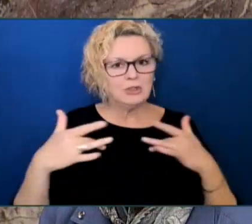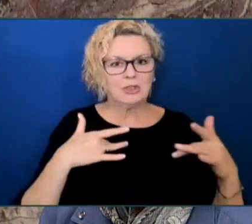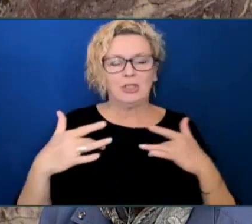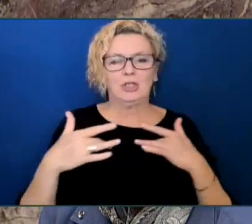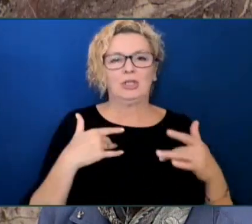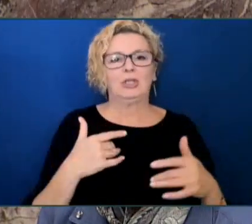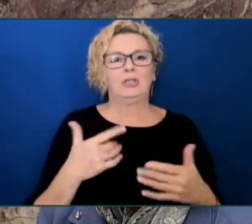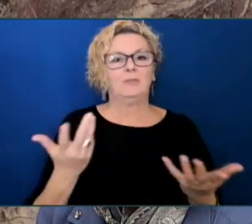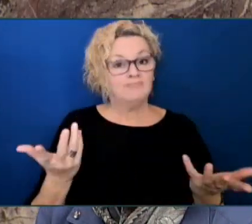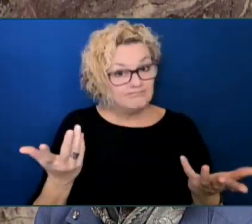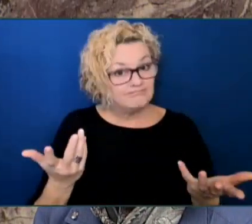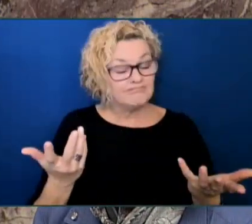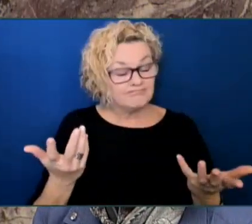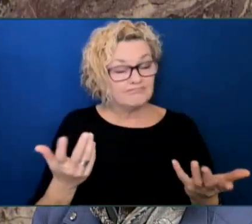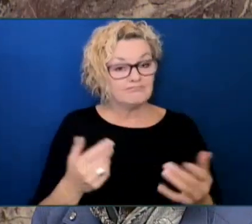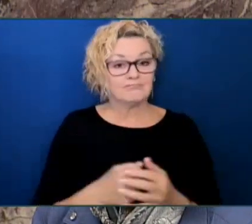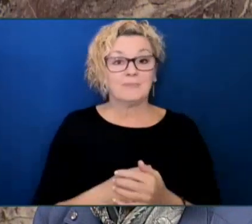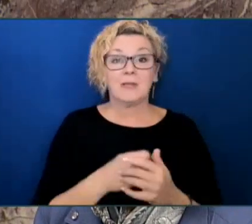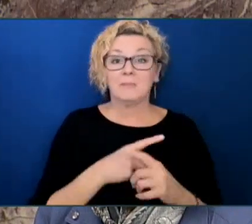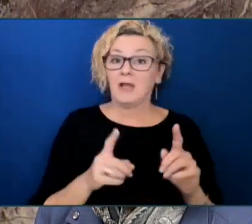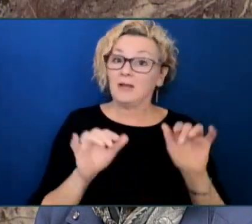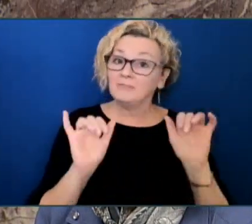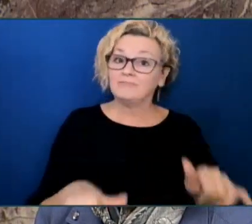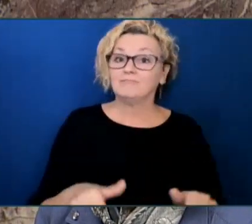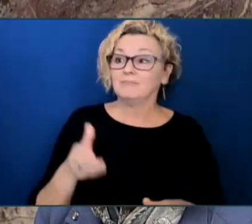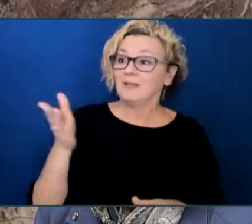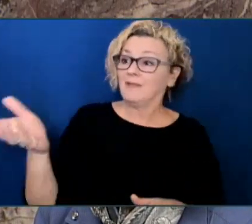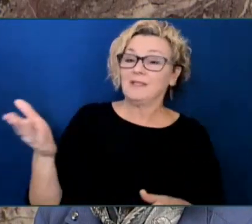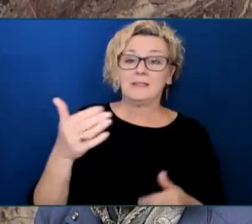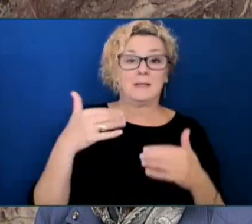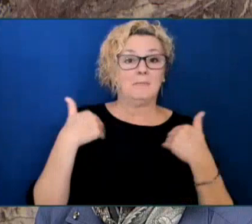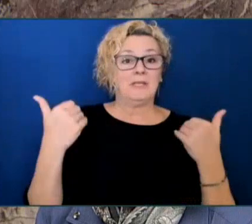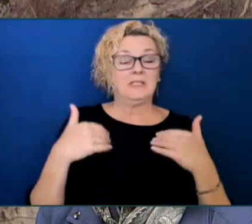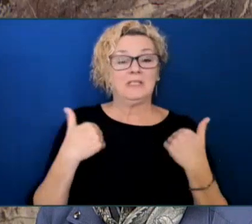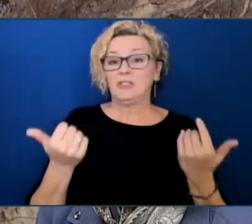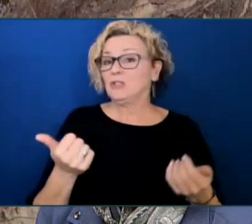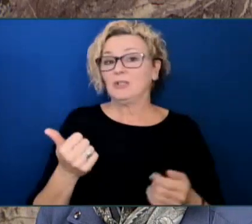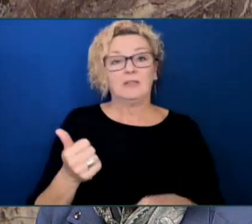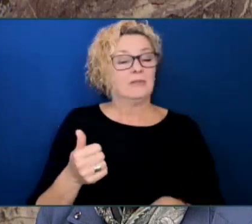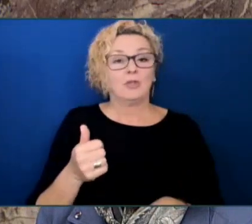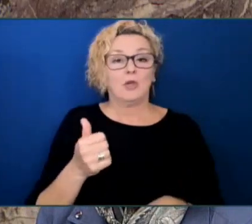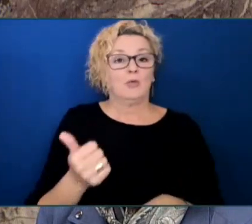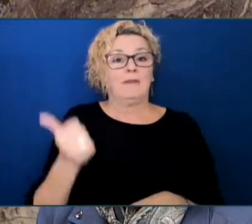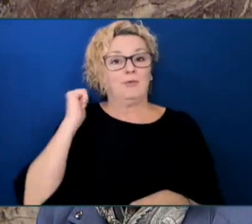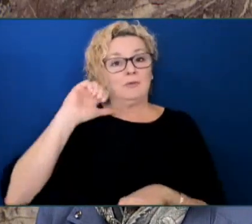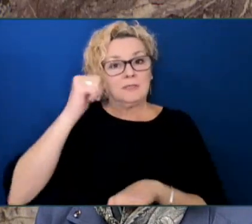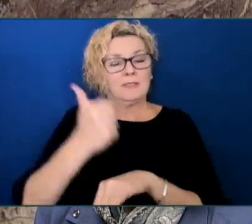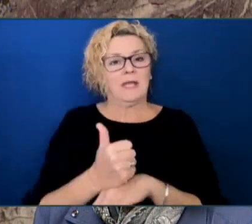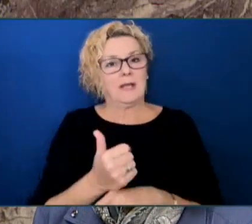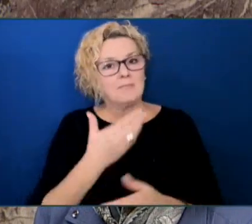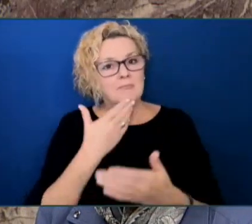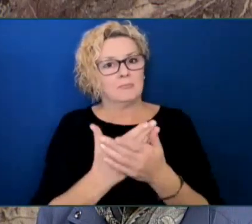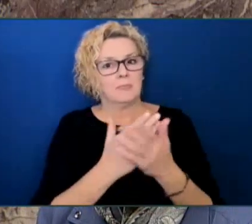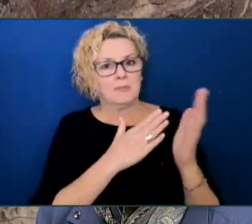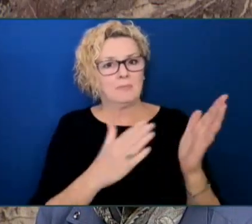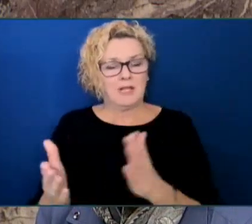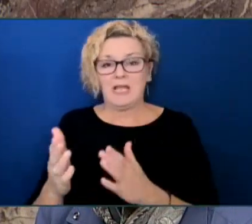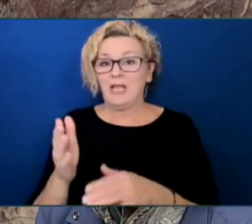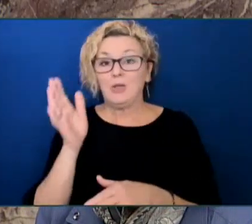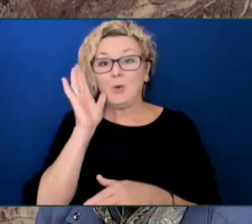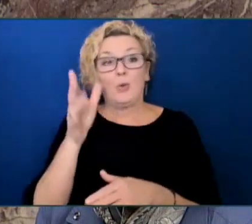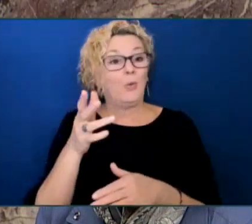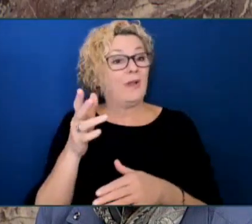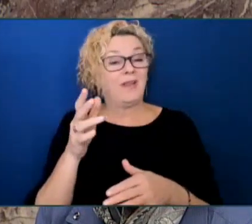to pursue a failed scheme. What's it going to do? It's going to kill jobs, paychecks, and investment, and it is going to